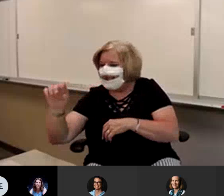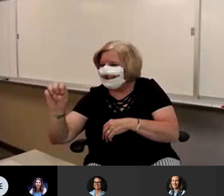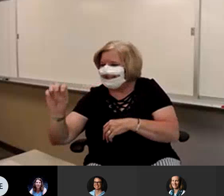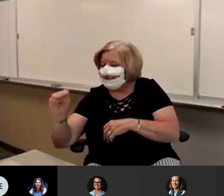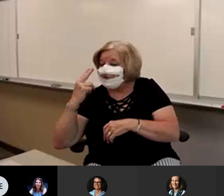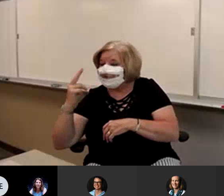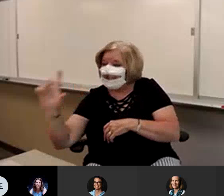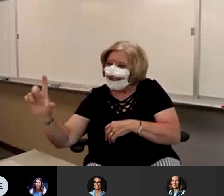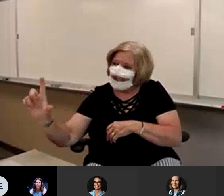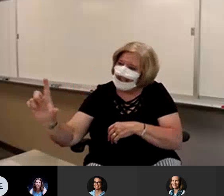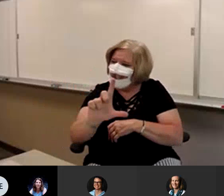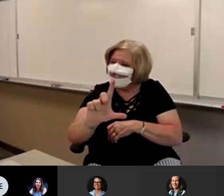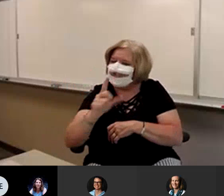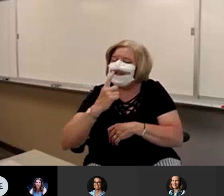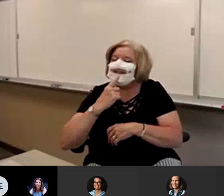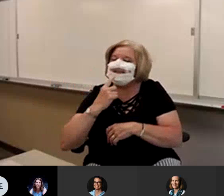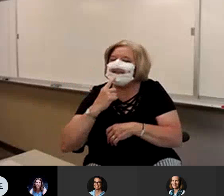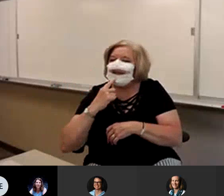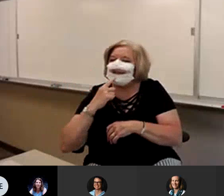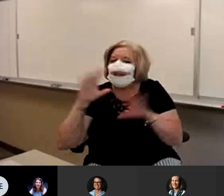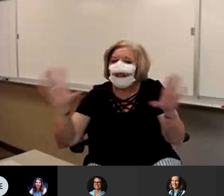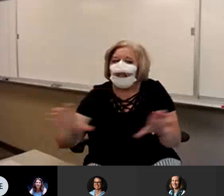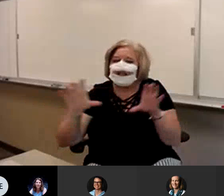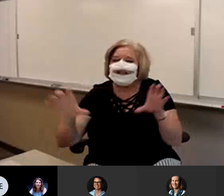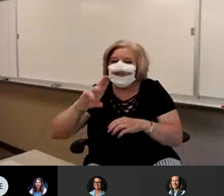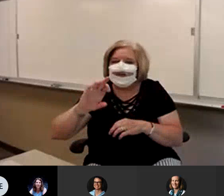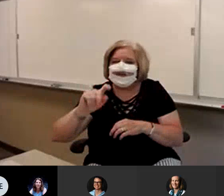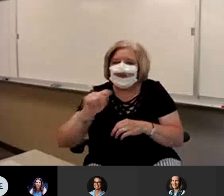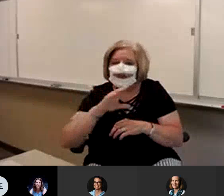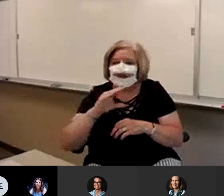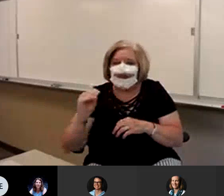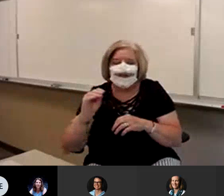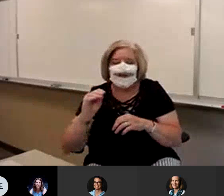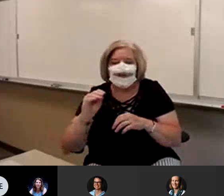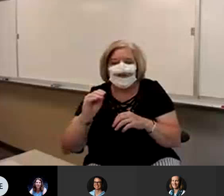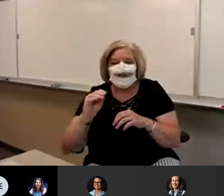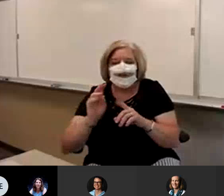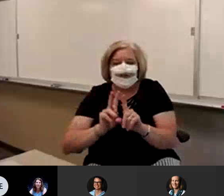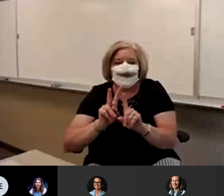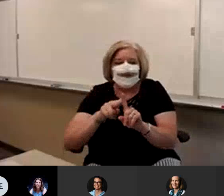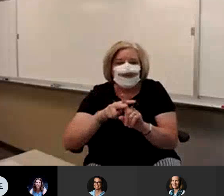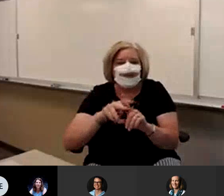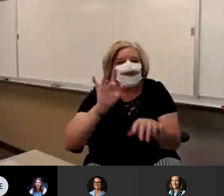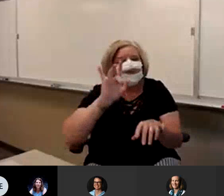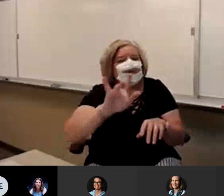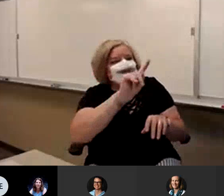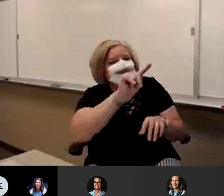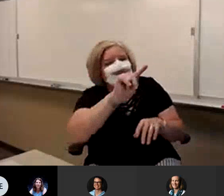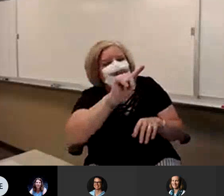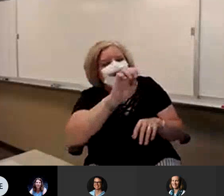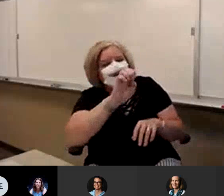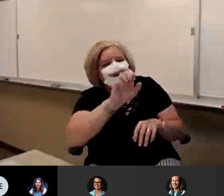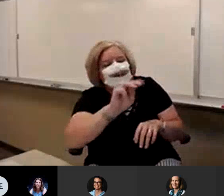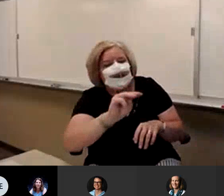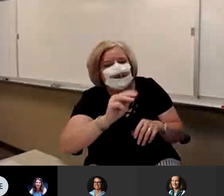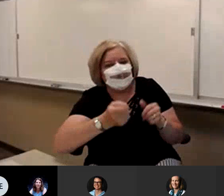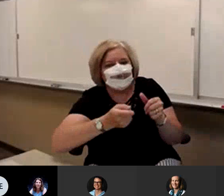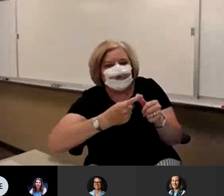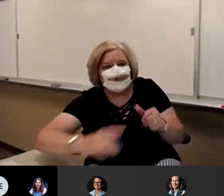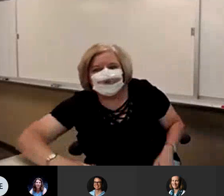activity, chat, Teams, and assignments, if you click on the team one, here, I'm going to, I got it. add